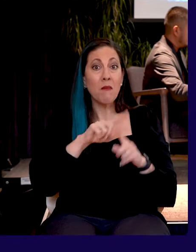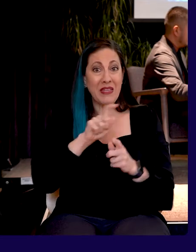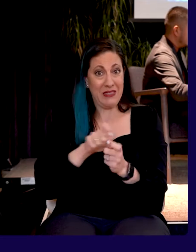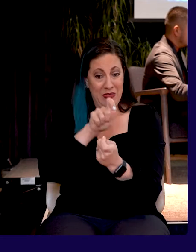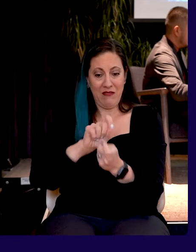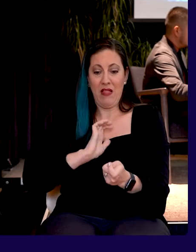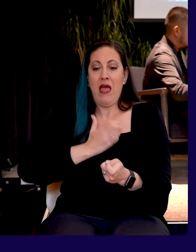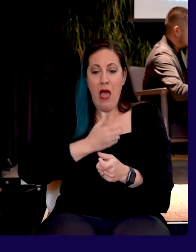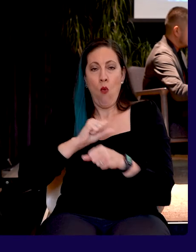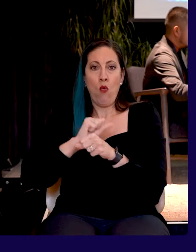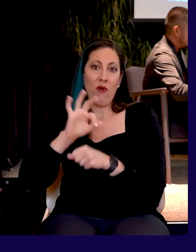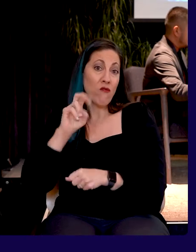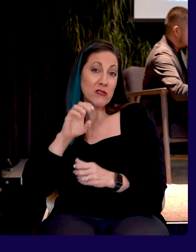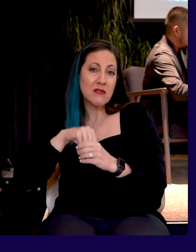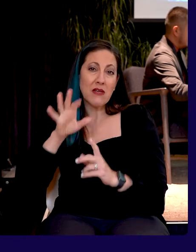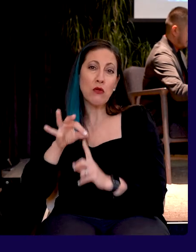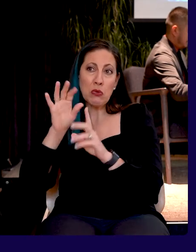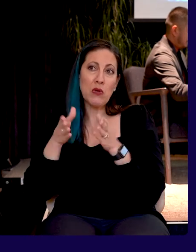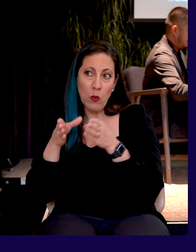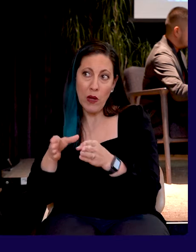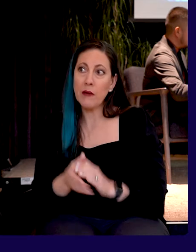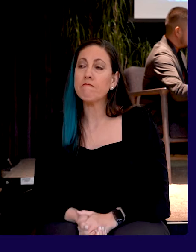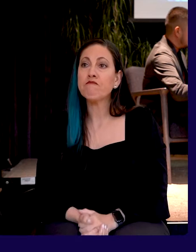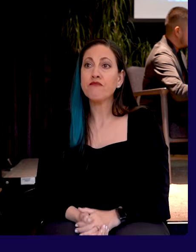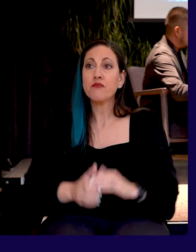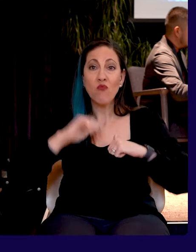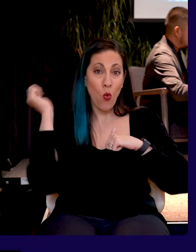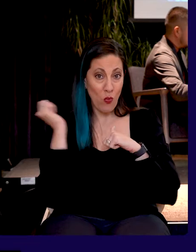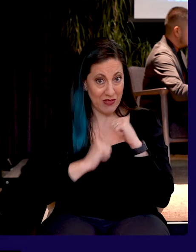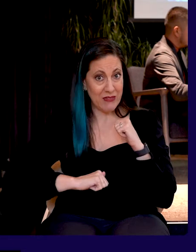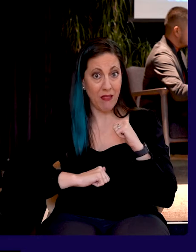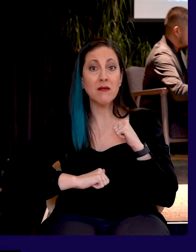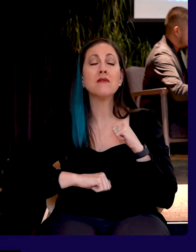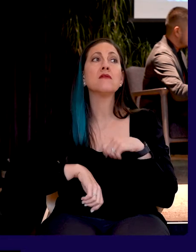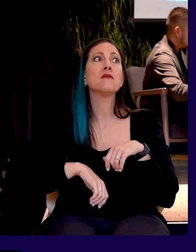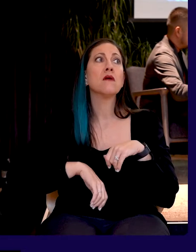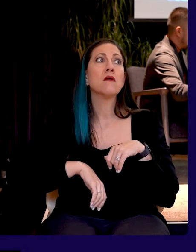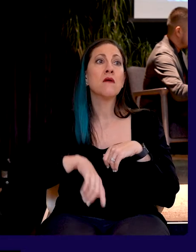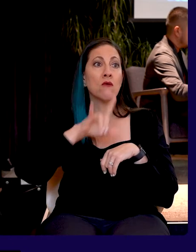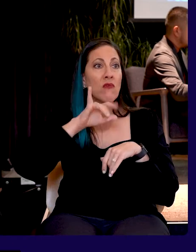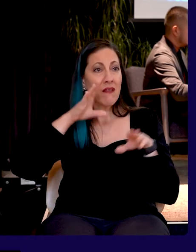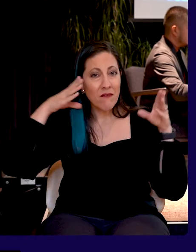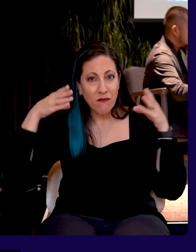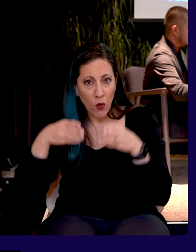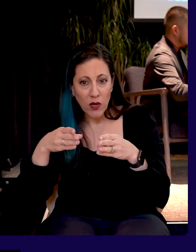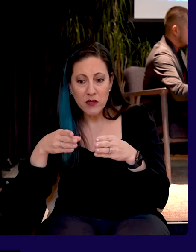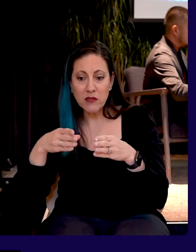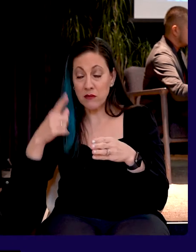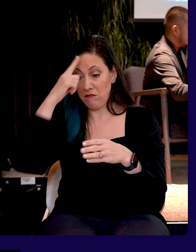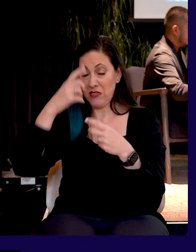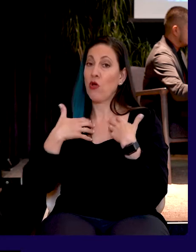our workforce in a very unique way. So resiliency and really focusing on